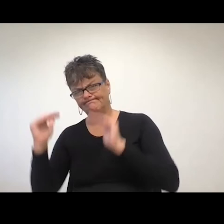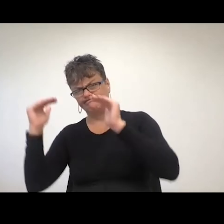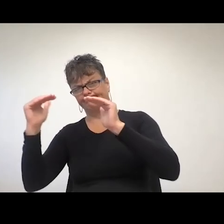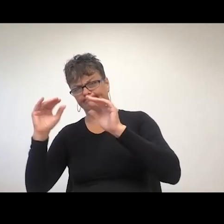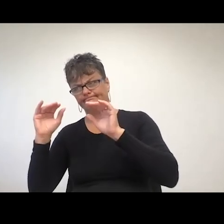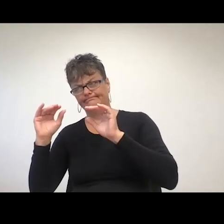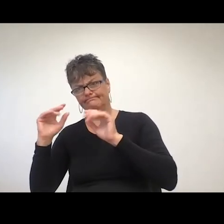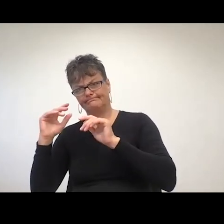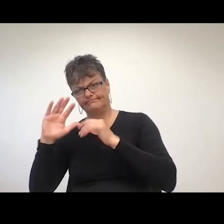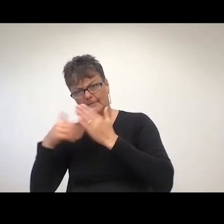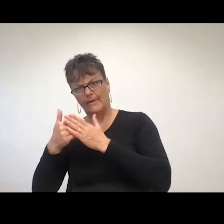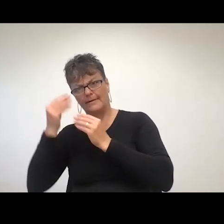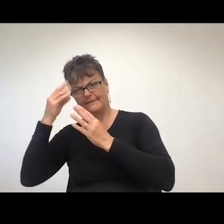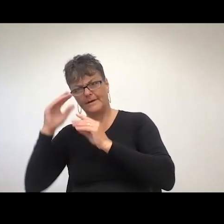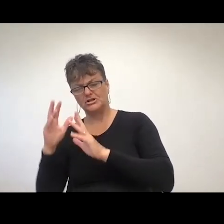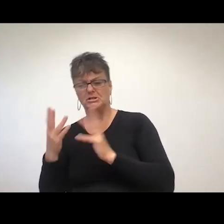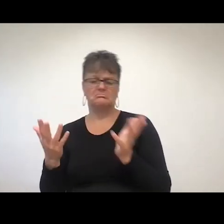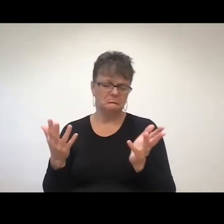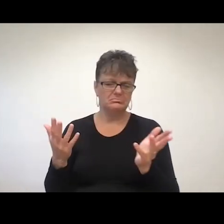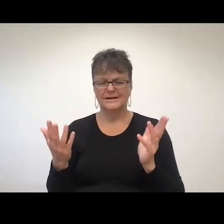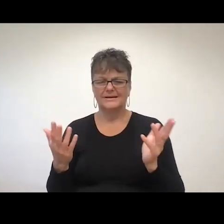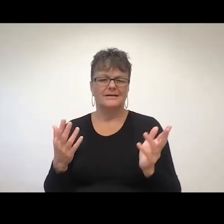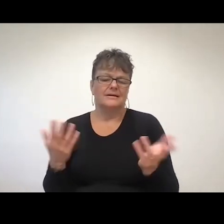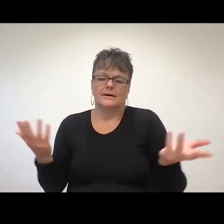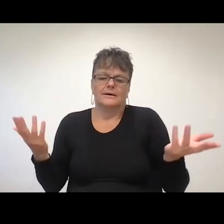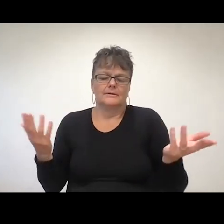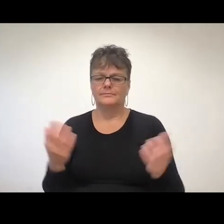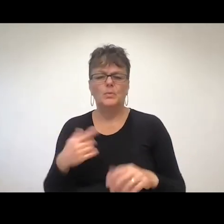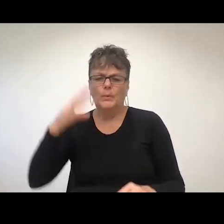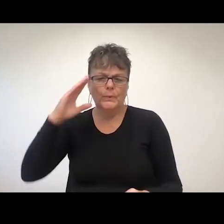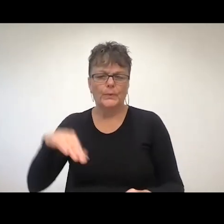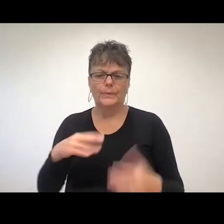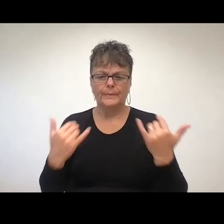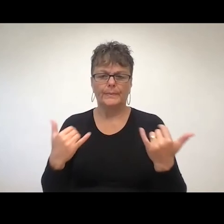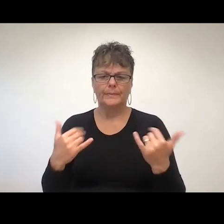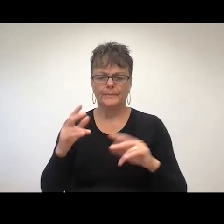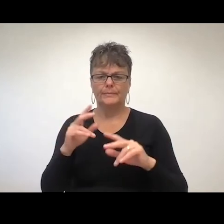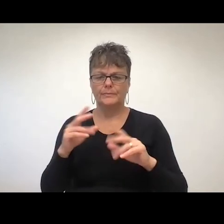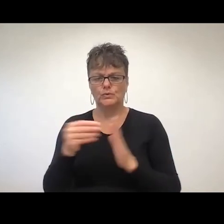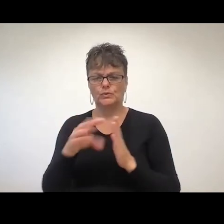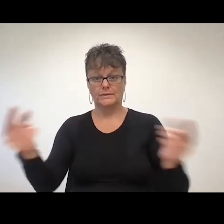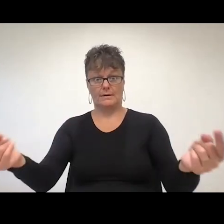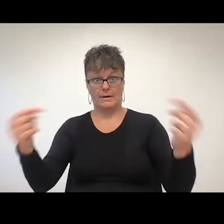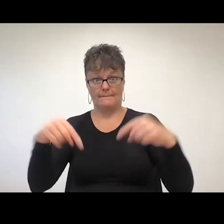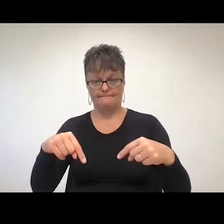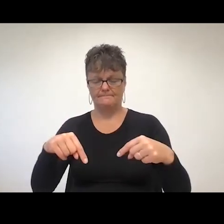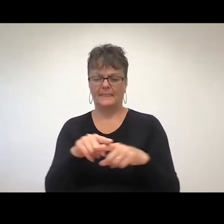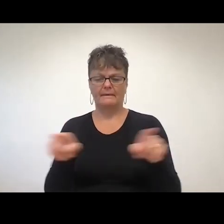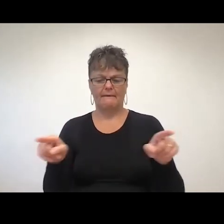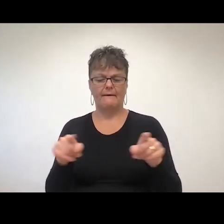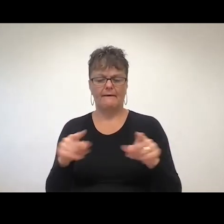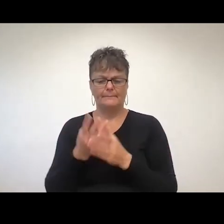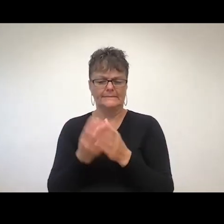us with knowledge gaps. I don't think we can debate that. So I wouldn't say the challenges are new academically. I would